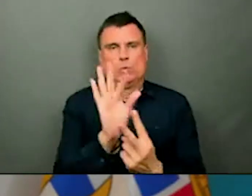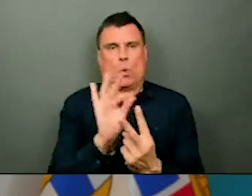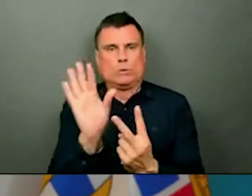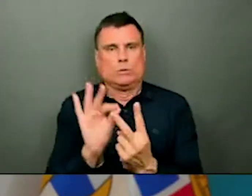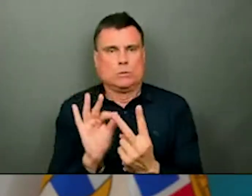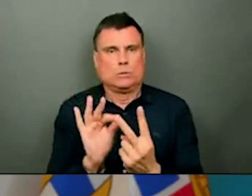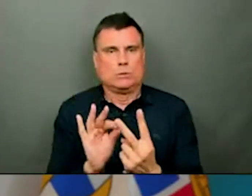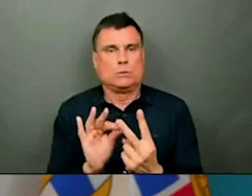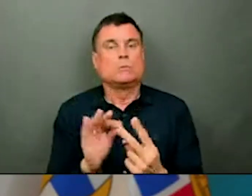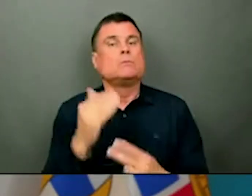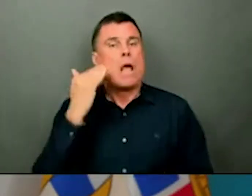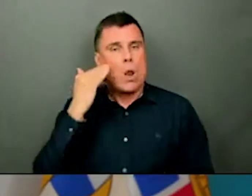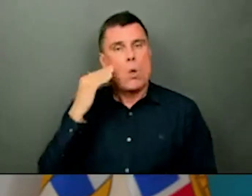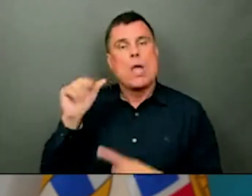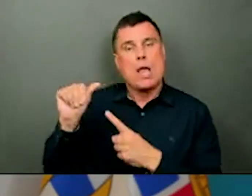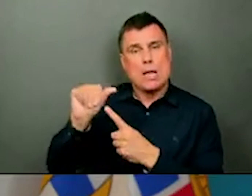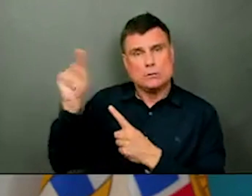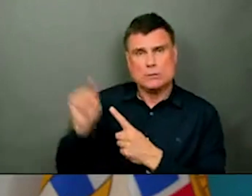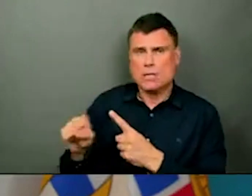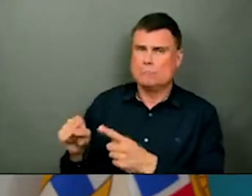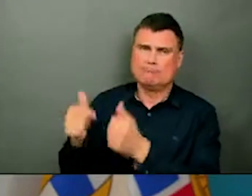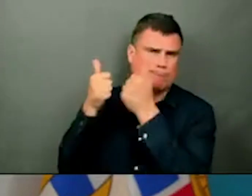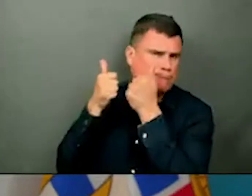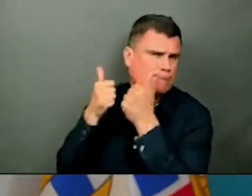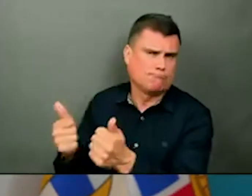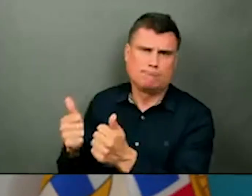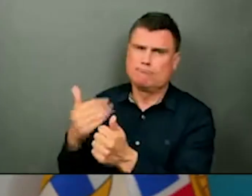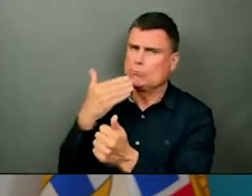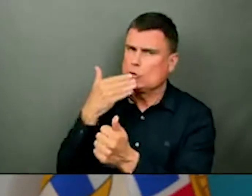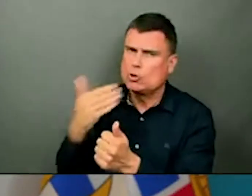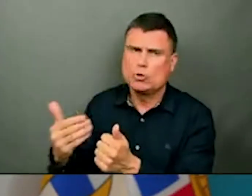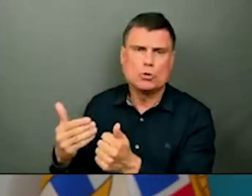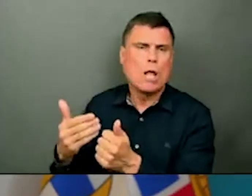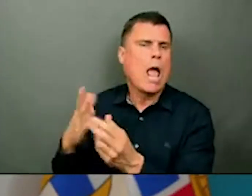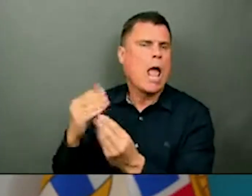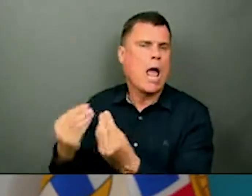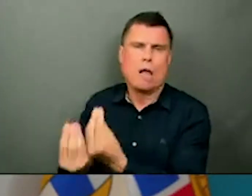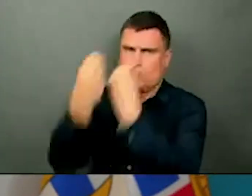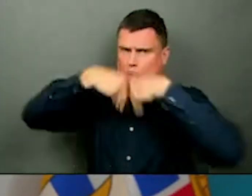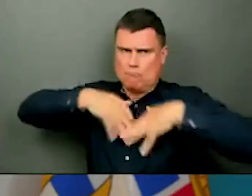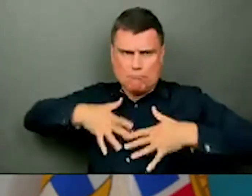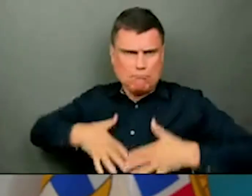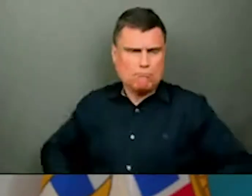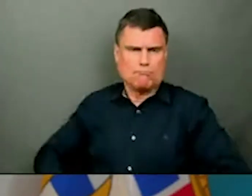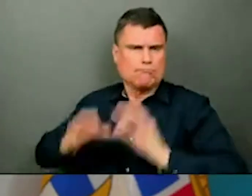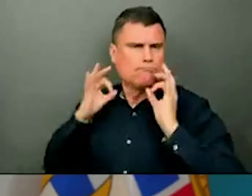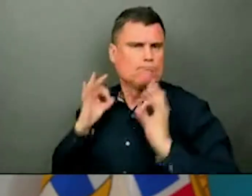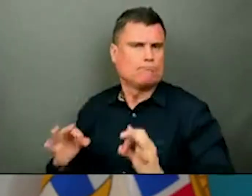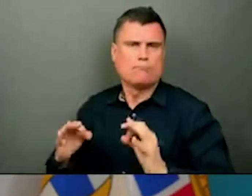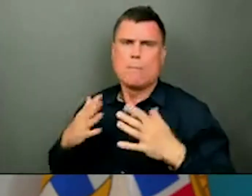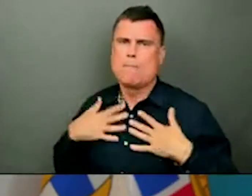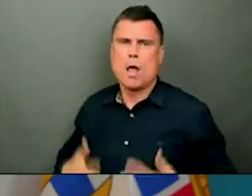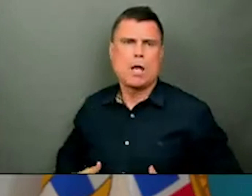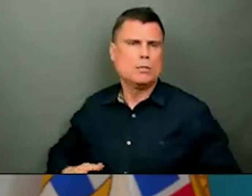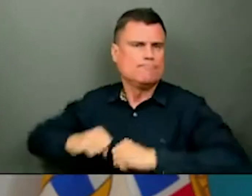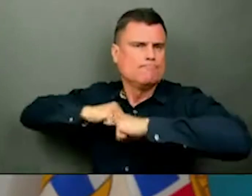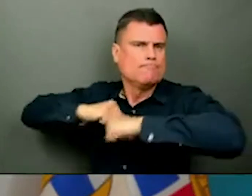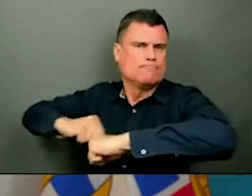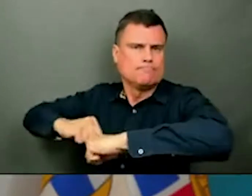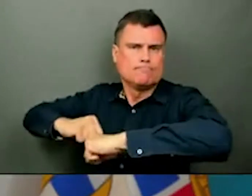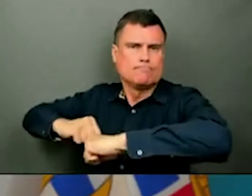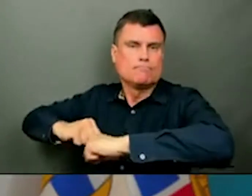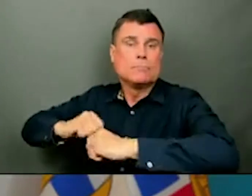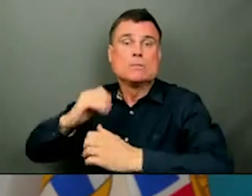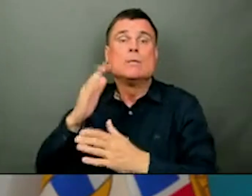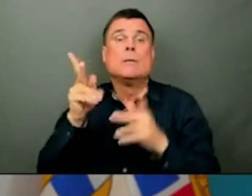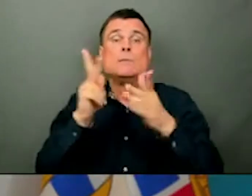vaccine is a great vaccine and it works well and it stimulates the immune system in a certain way. So people who have